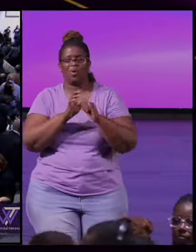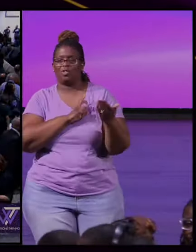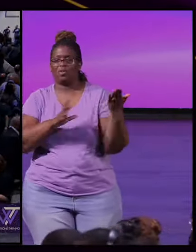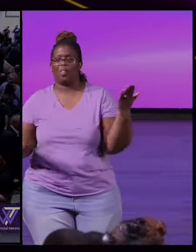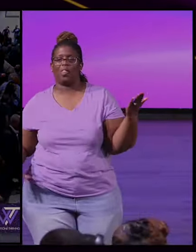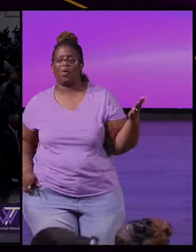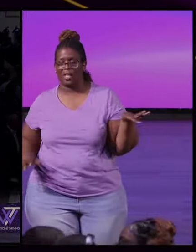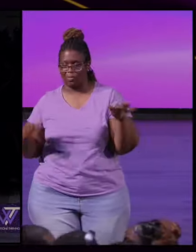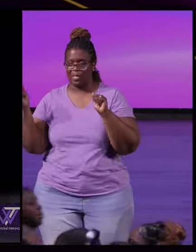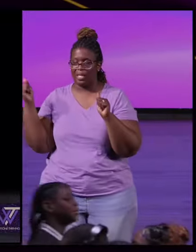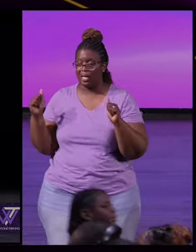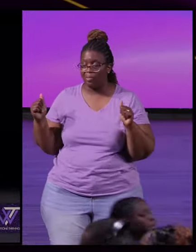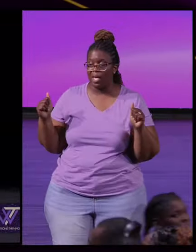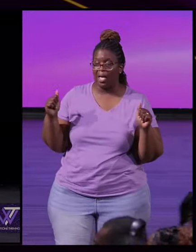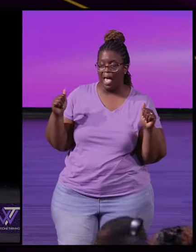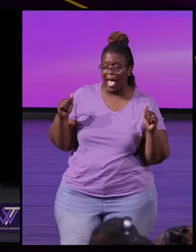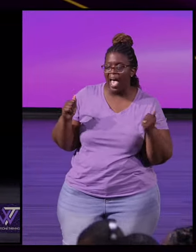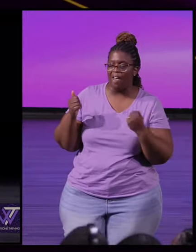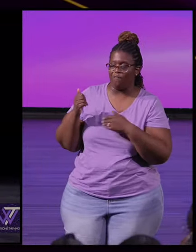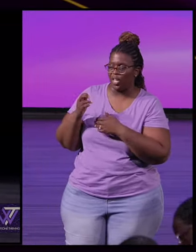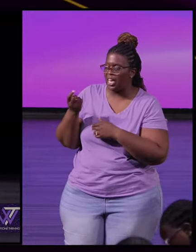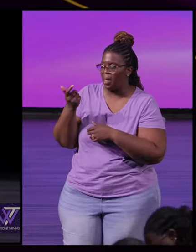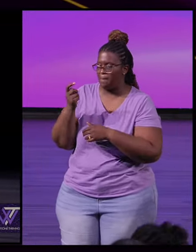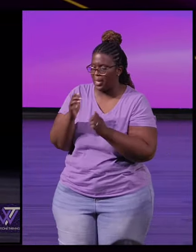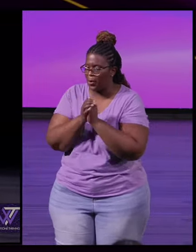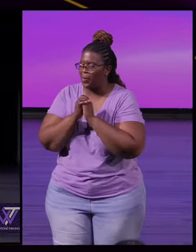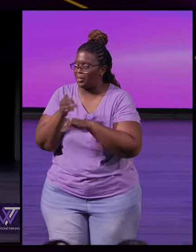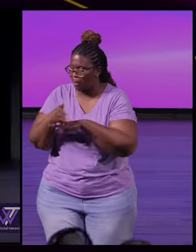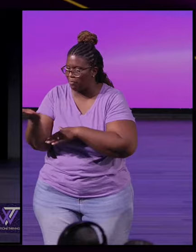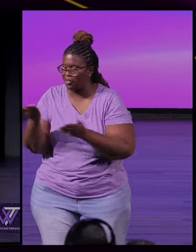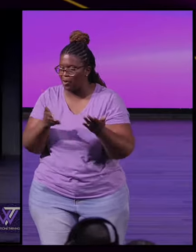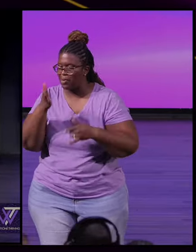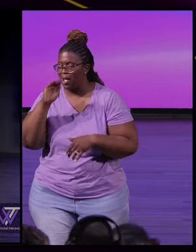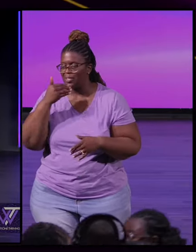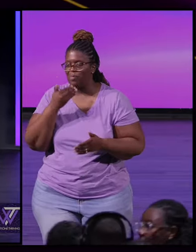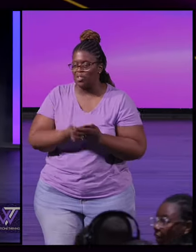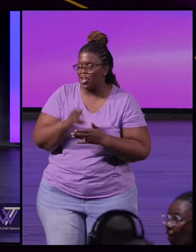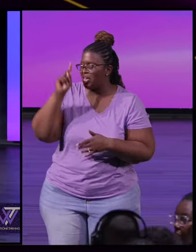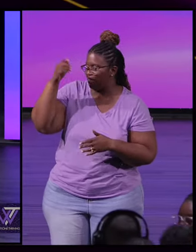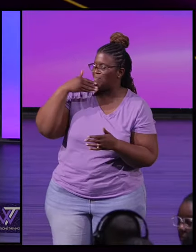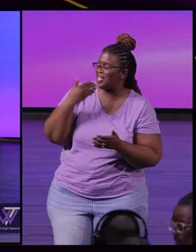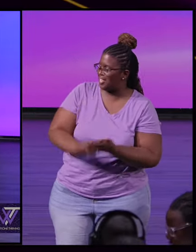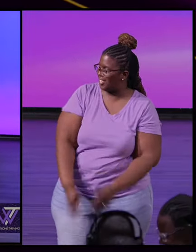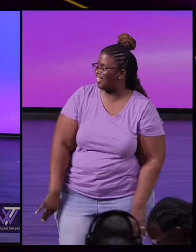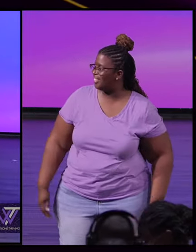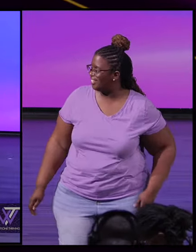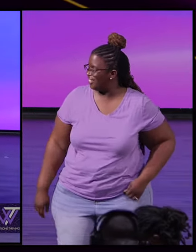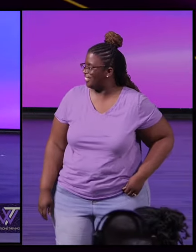as we leave. Have a little pulse worship. God's been so good. He's been so good.